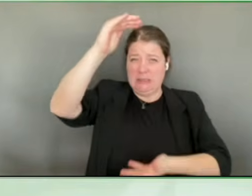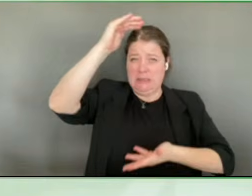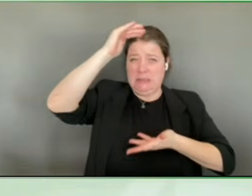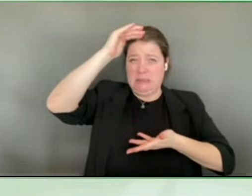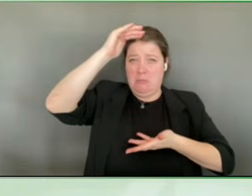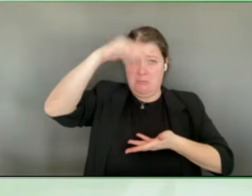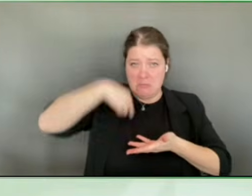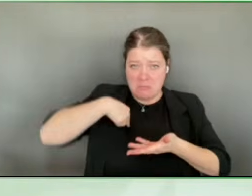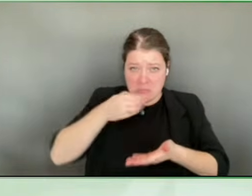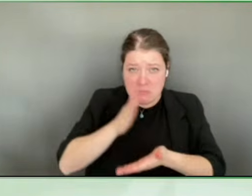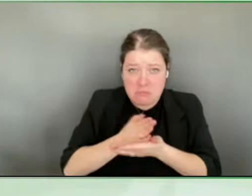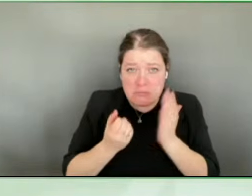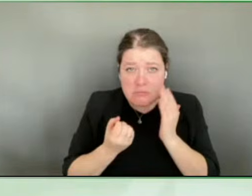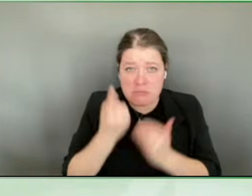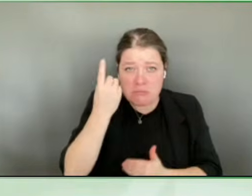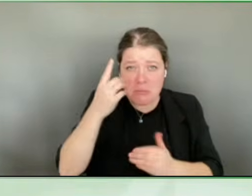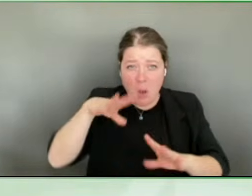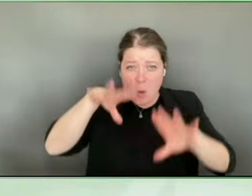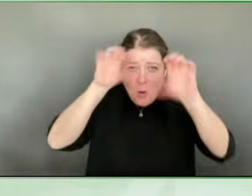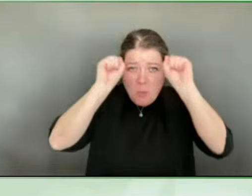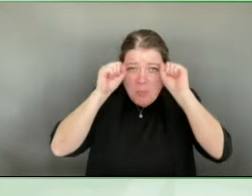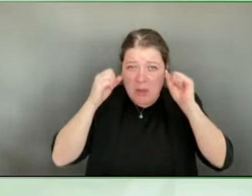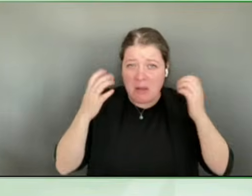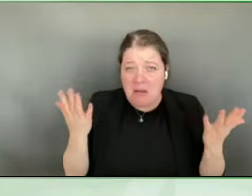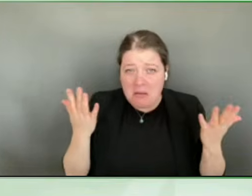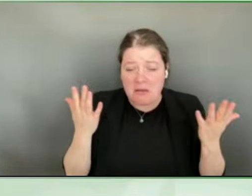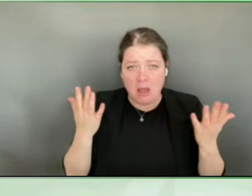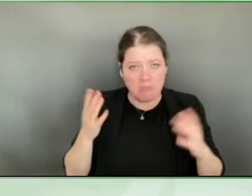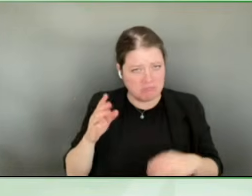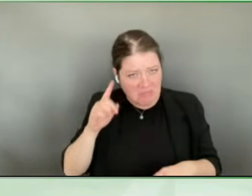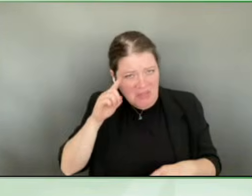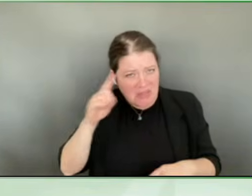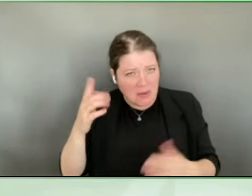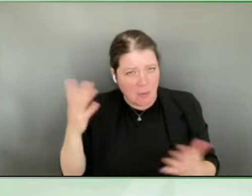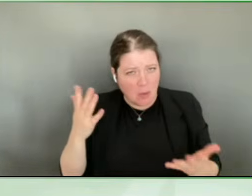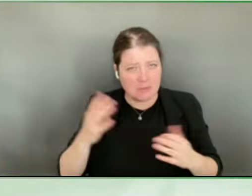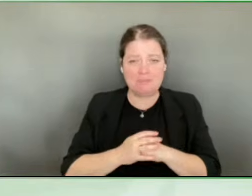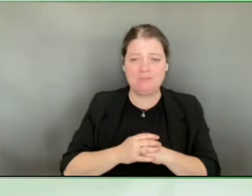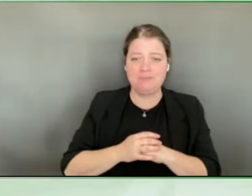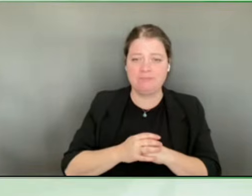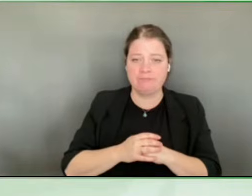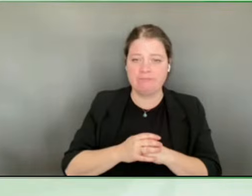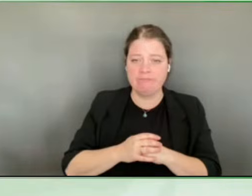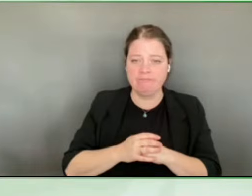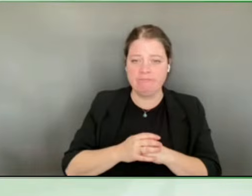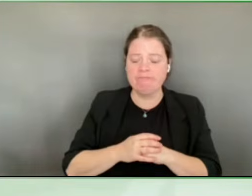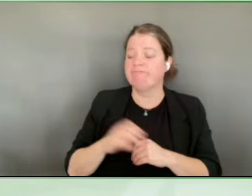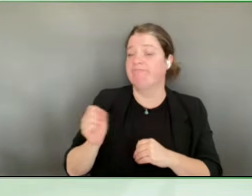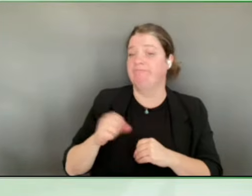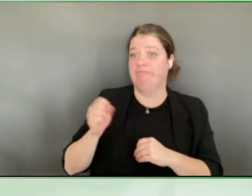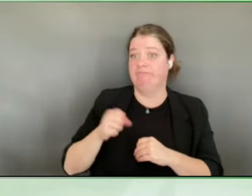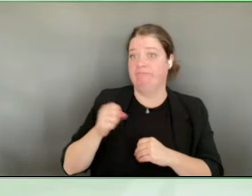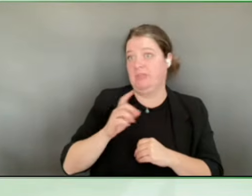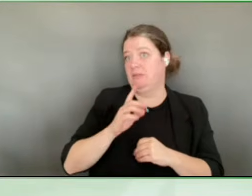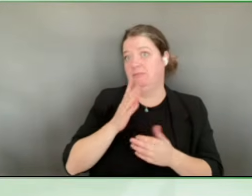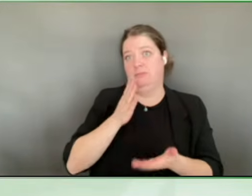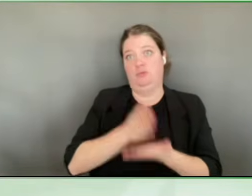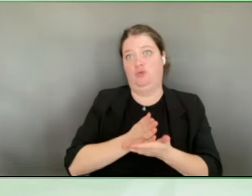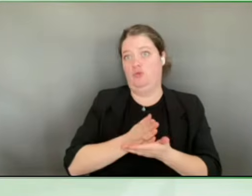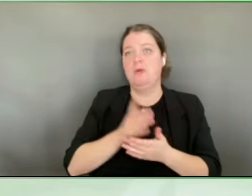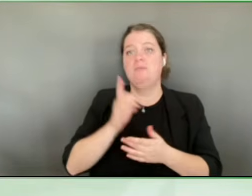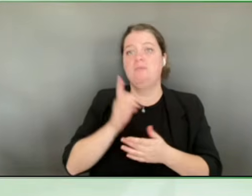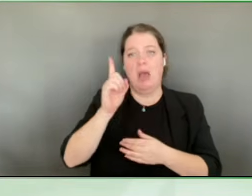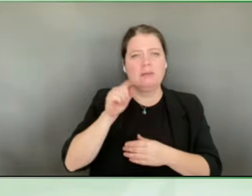How do you see that? Oh, absolutely. But your graphic facilitation is interesting. So if we think about